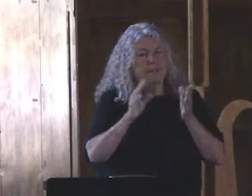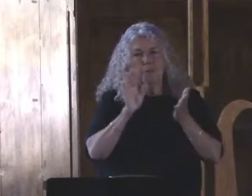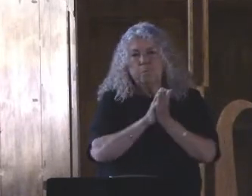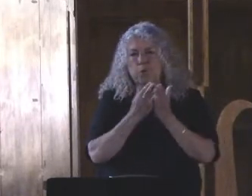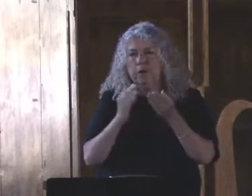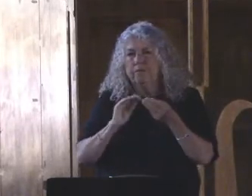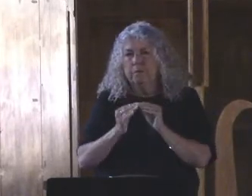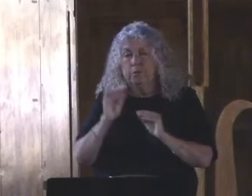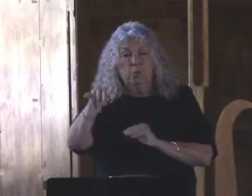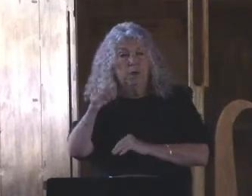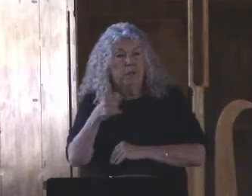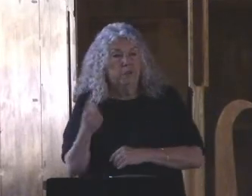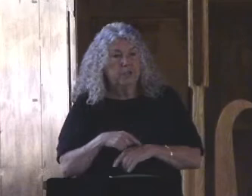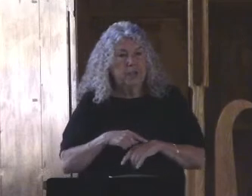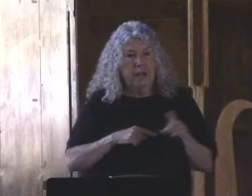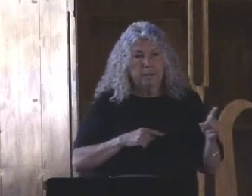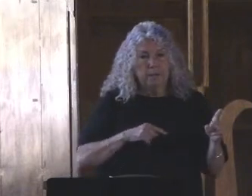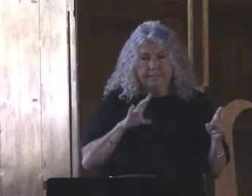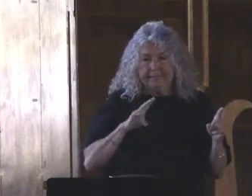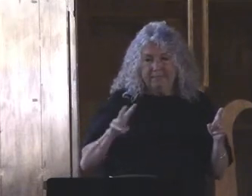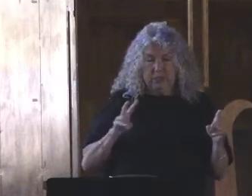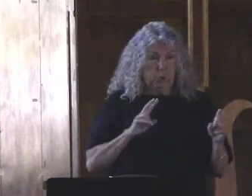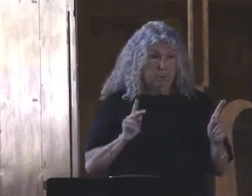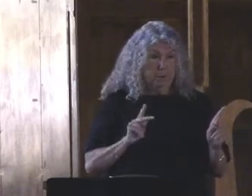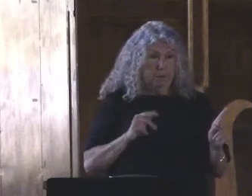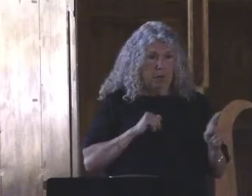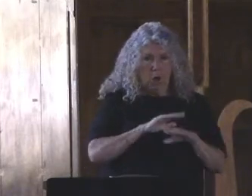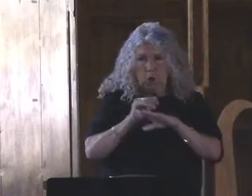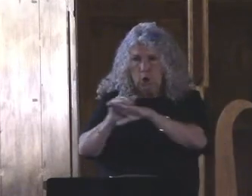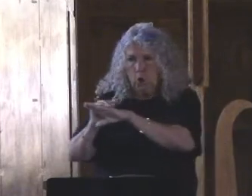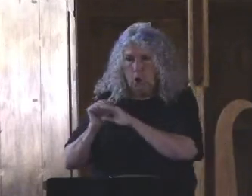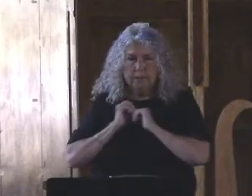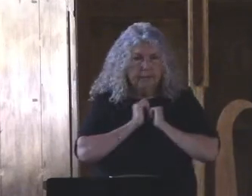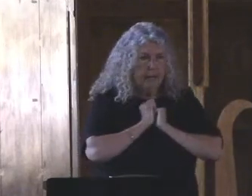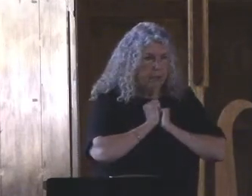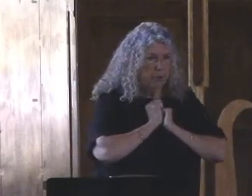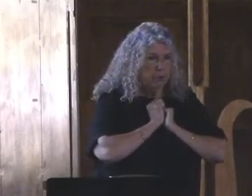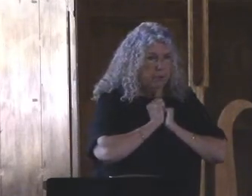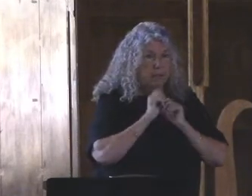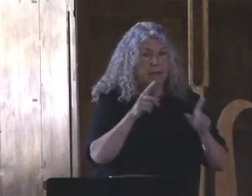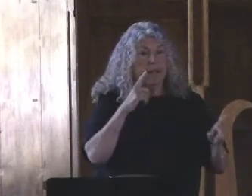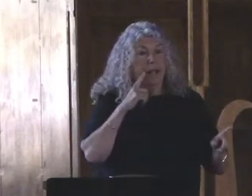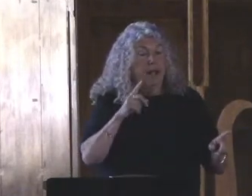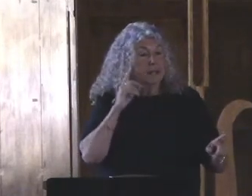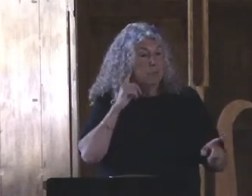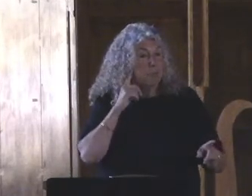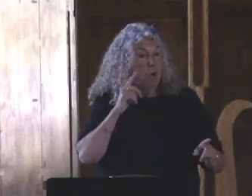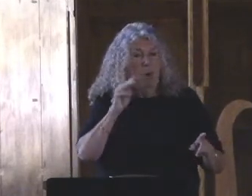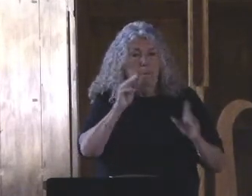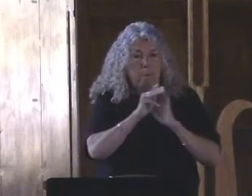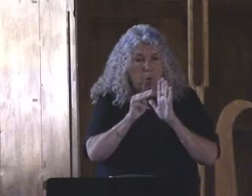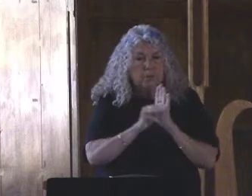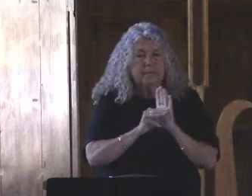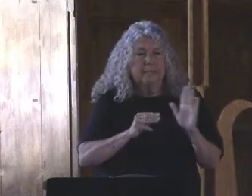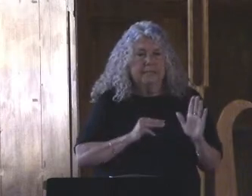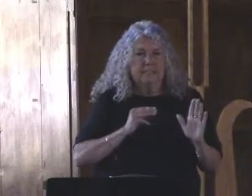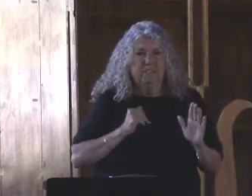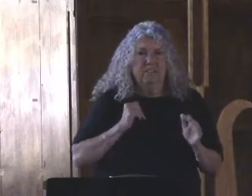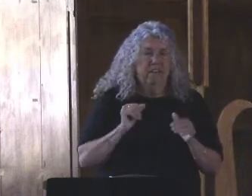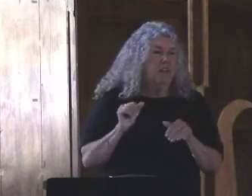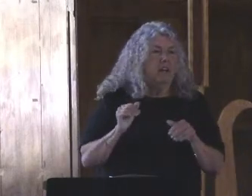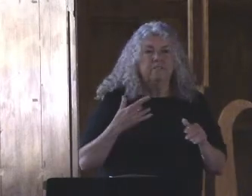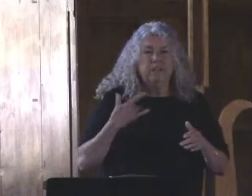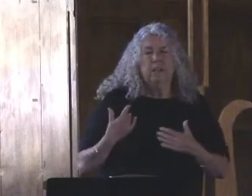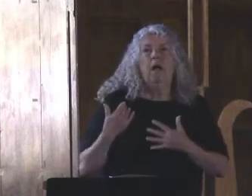Numbers. That's one other time when 72 people are called together. And the context for that is Moses is feeling